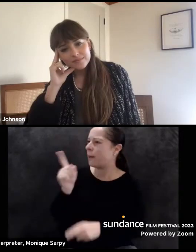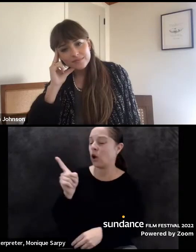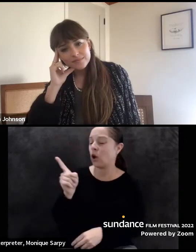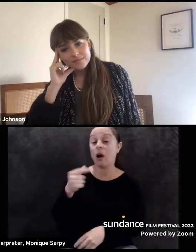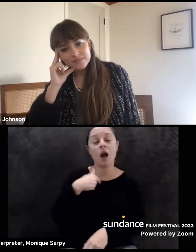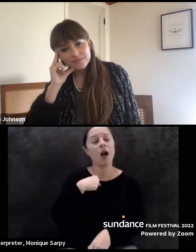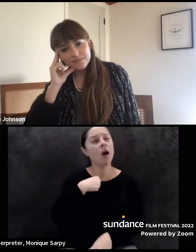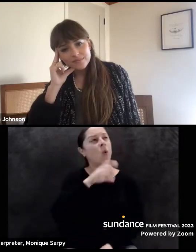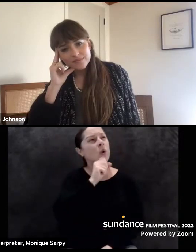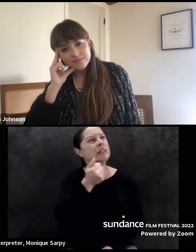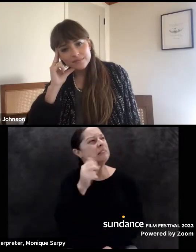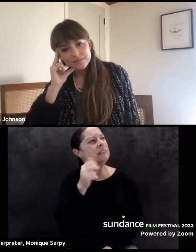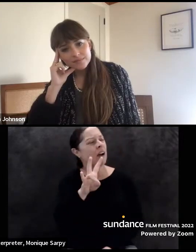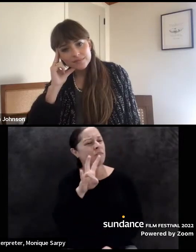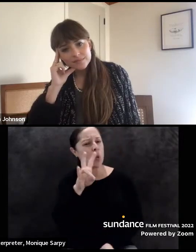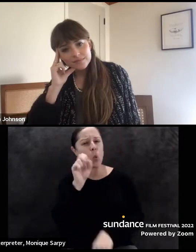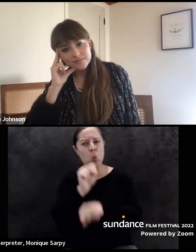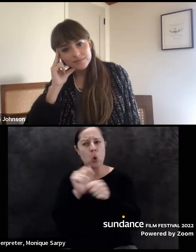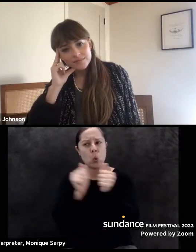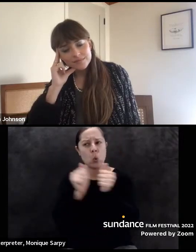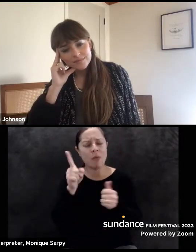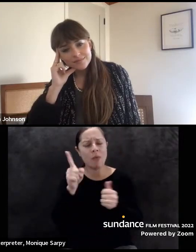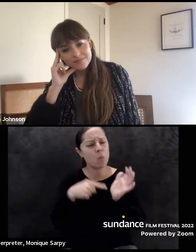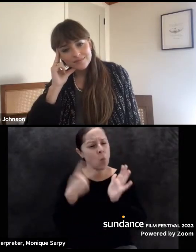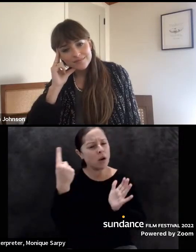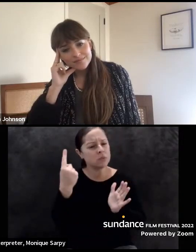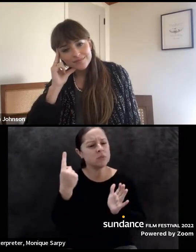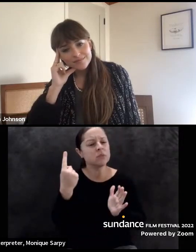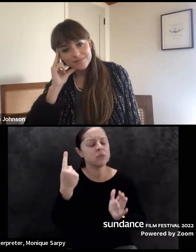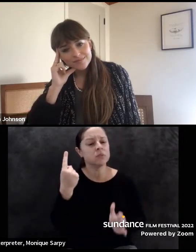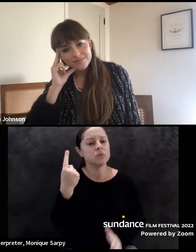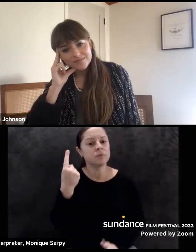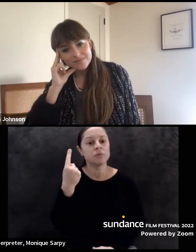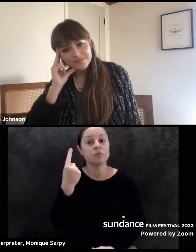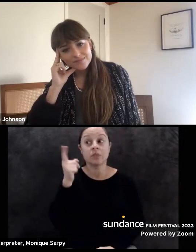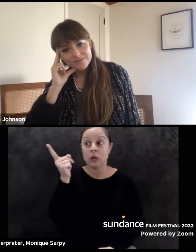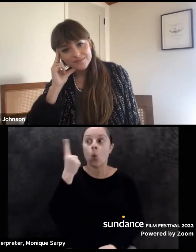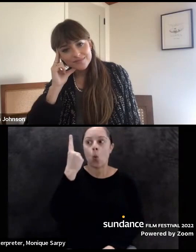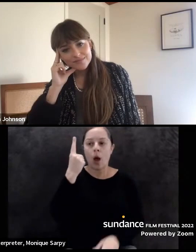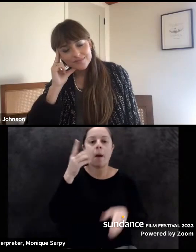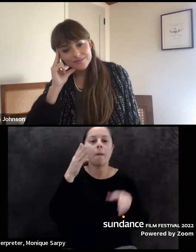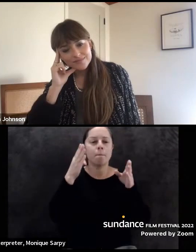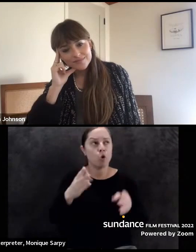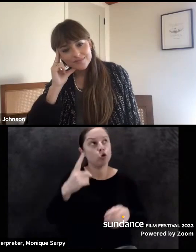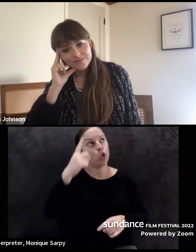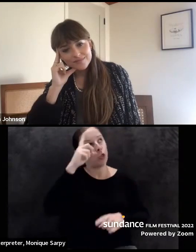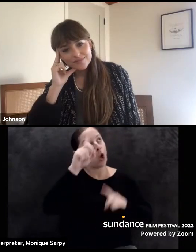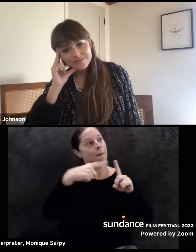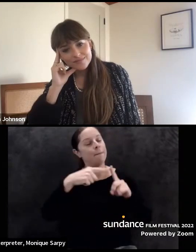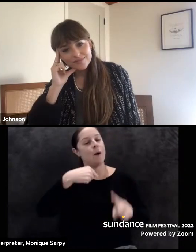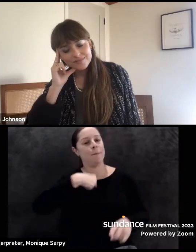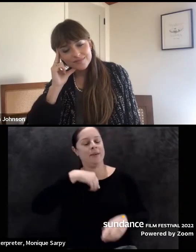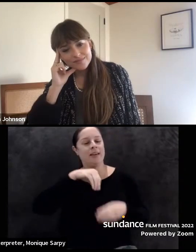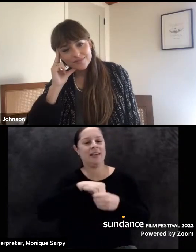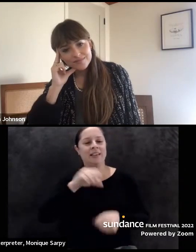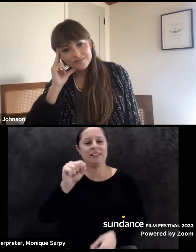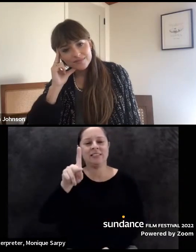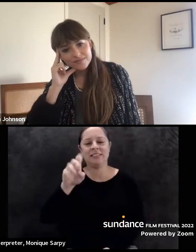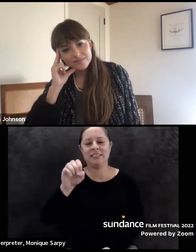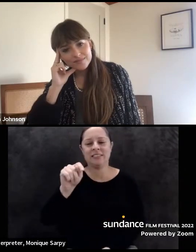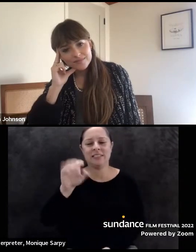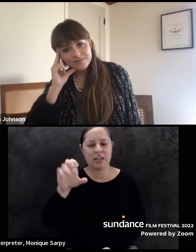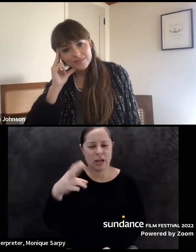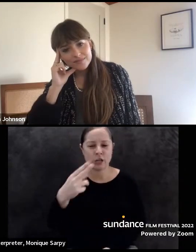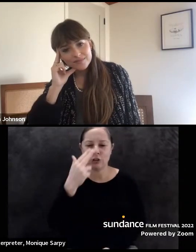I was 17. He was like one of the first people that really, you know, thought about me in sketch, in comedy. And so he had me on Key and